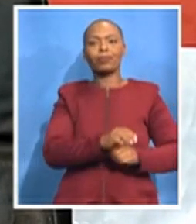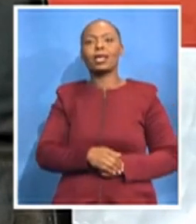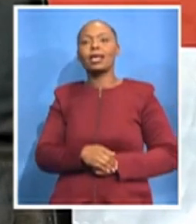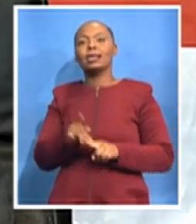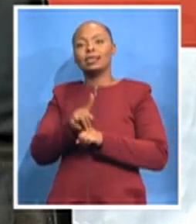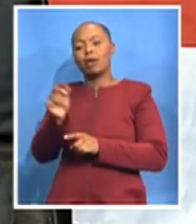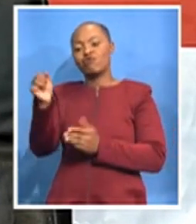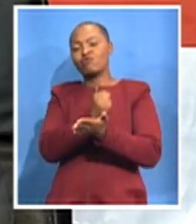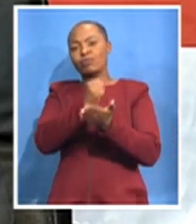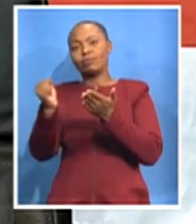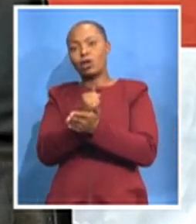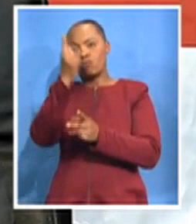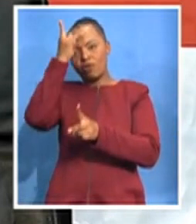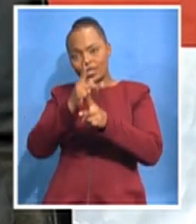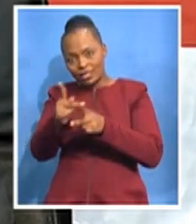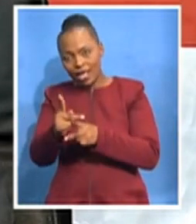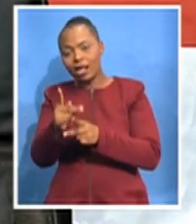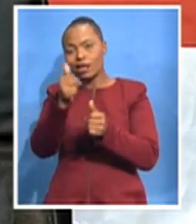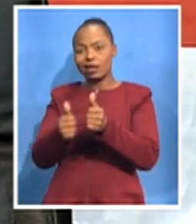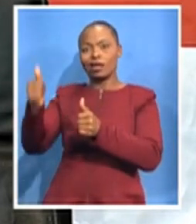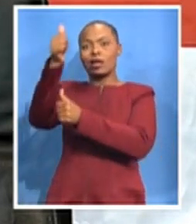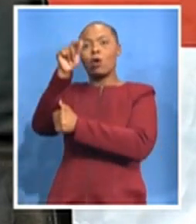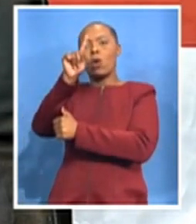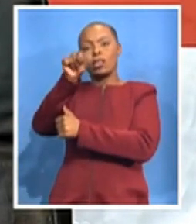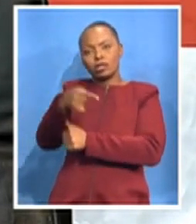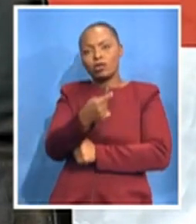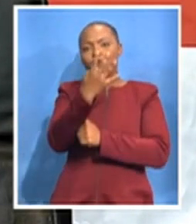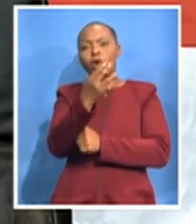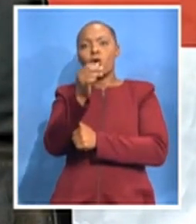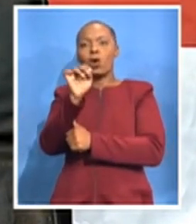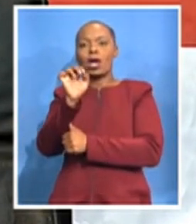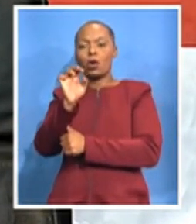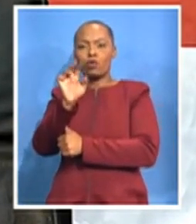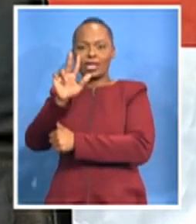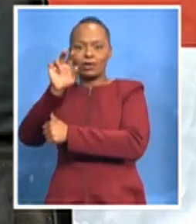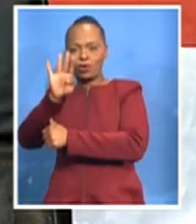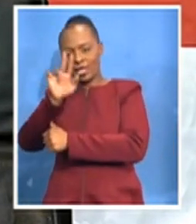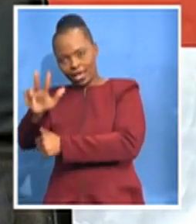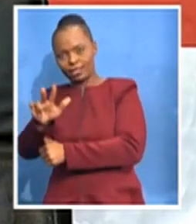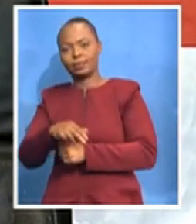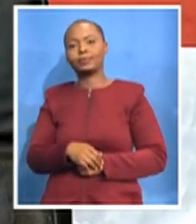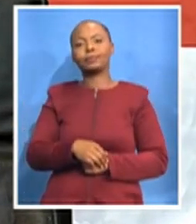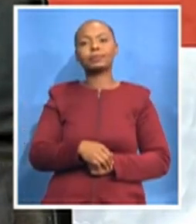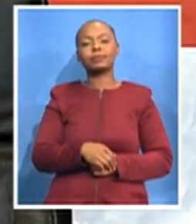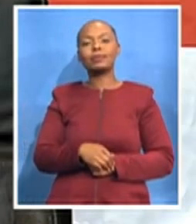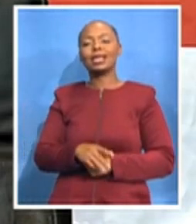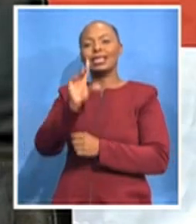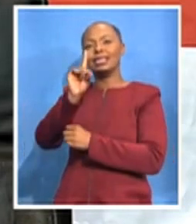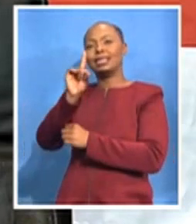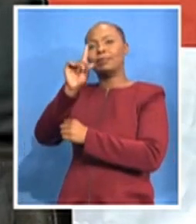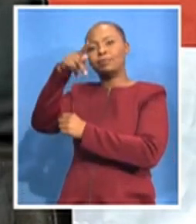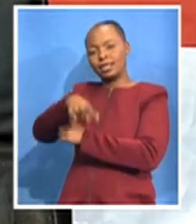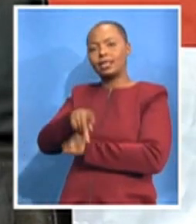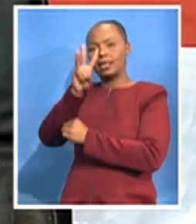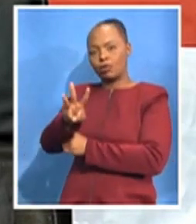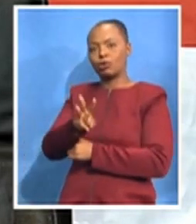was 1,448, which is according to the DPW, which is Public Works scales. So